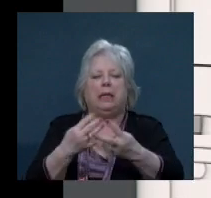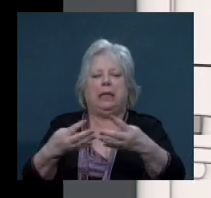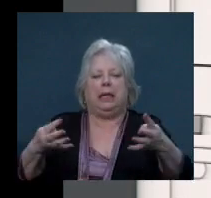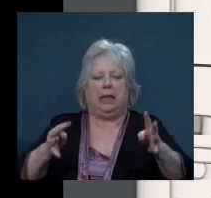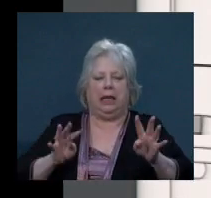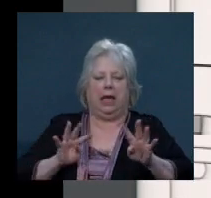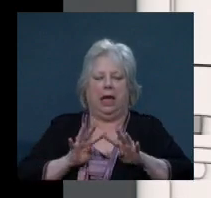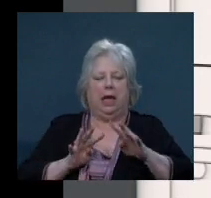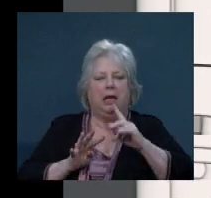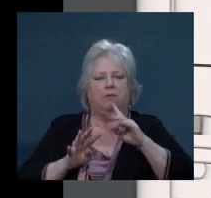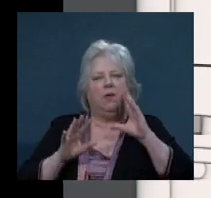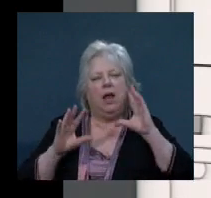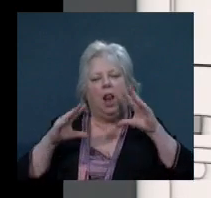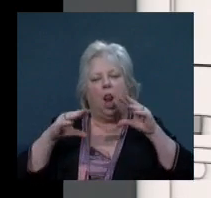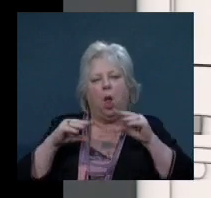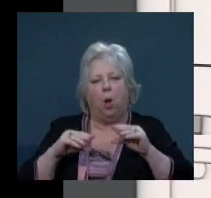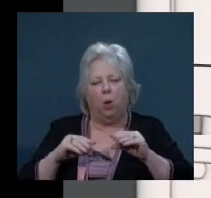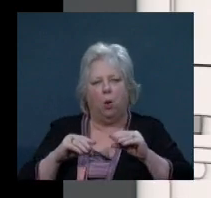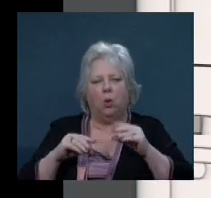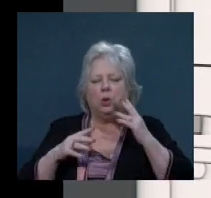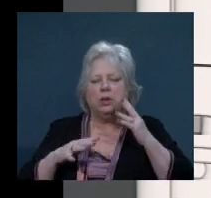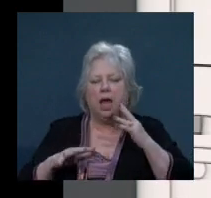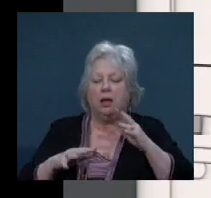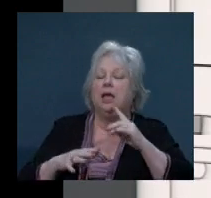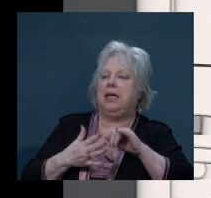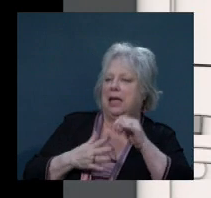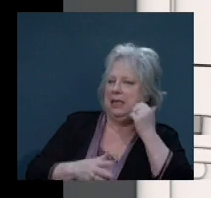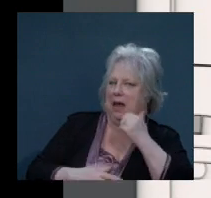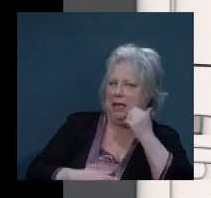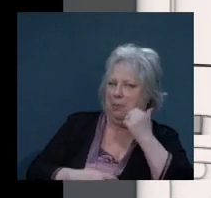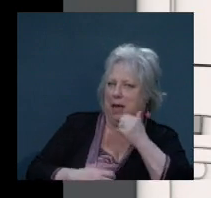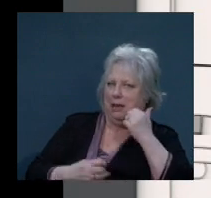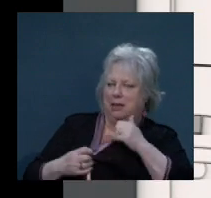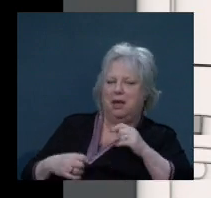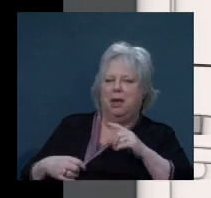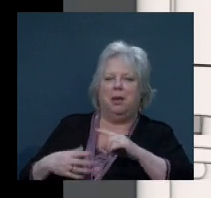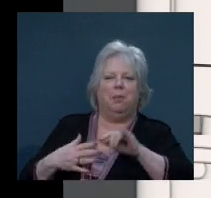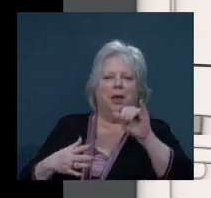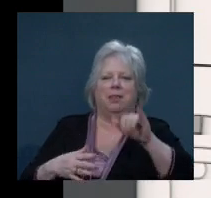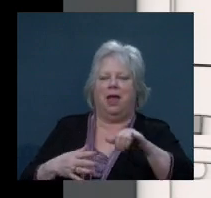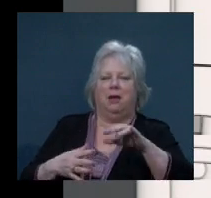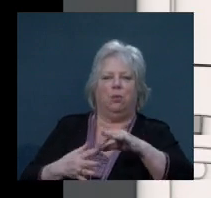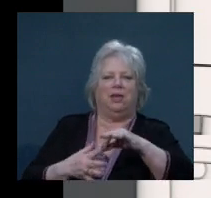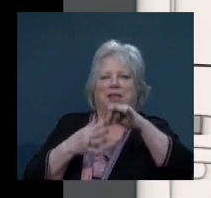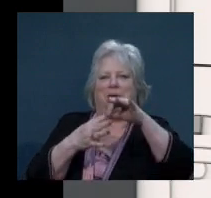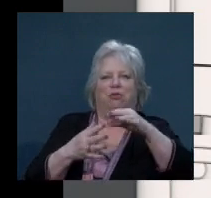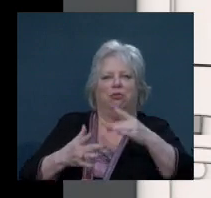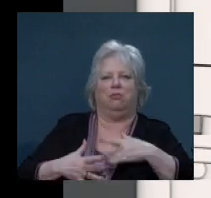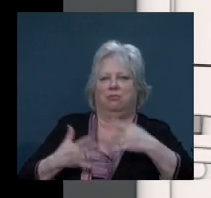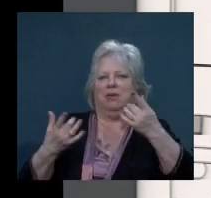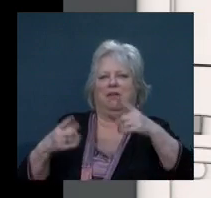very low-level speakers. Is That's that not correct? on the daily basis. But that was a special event.